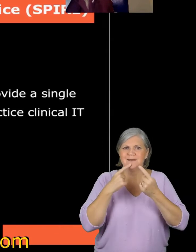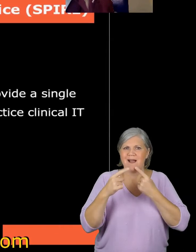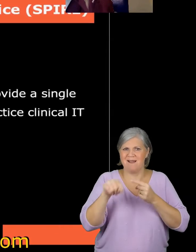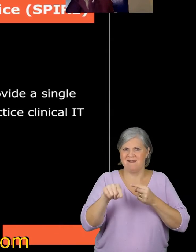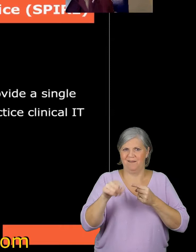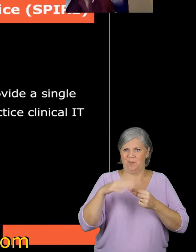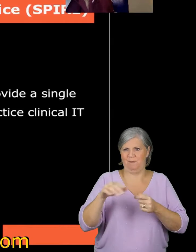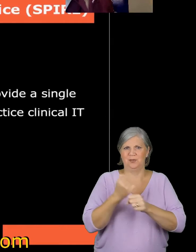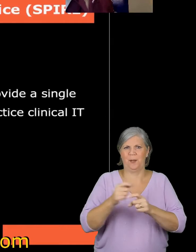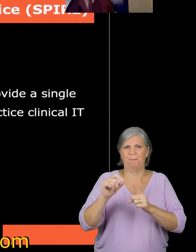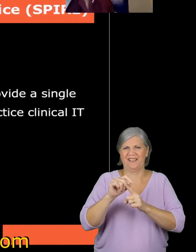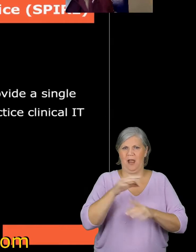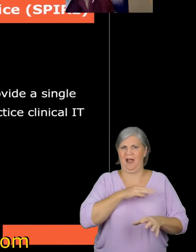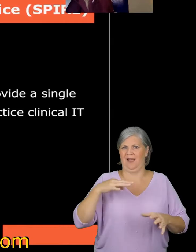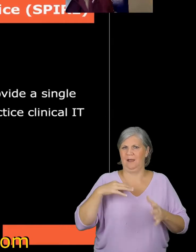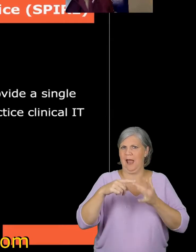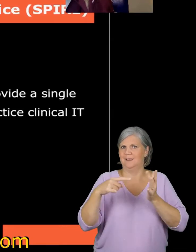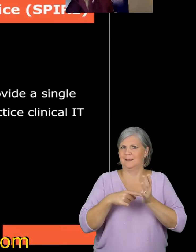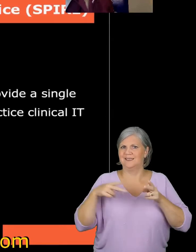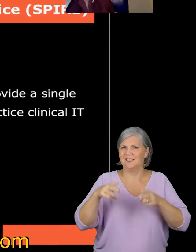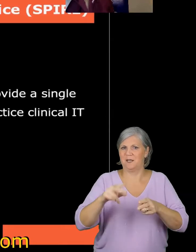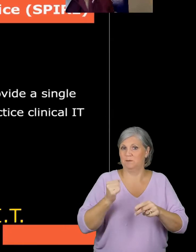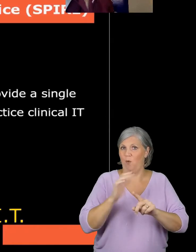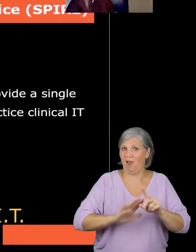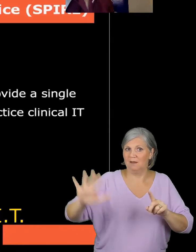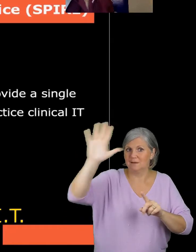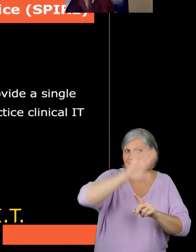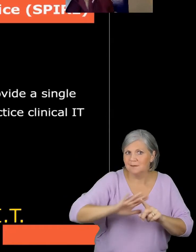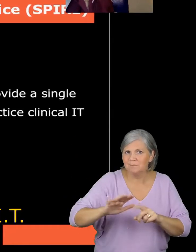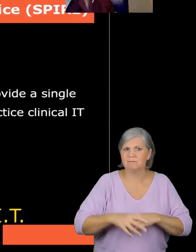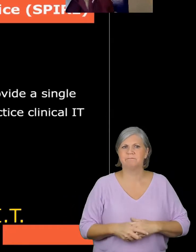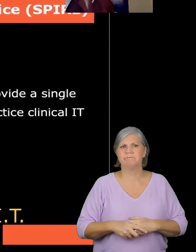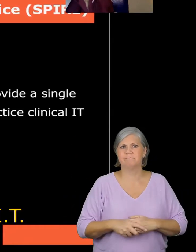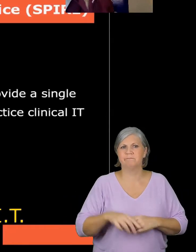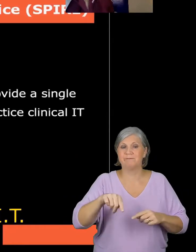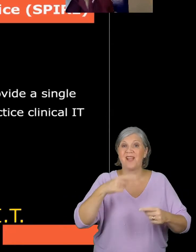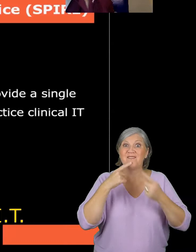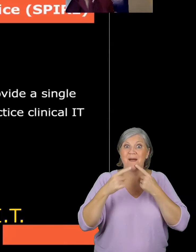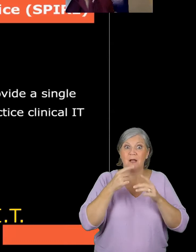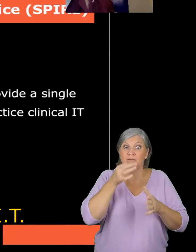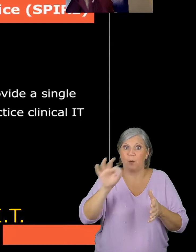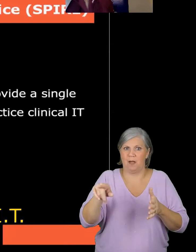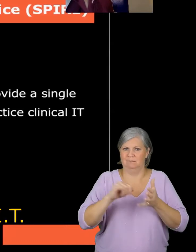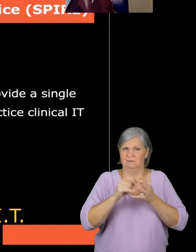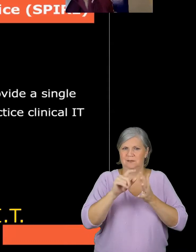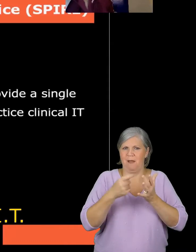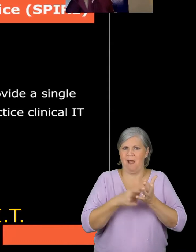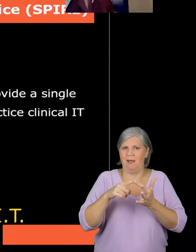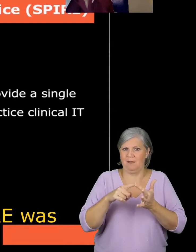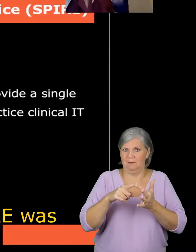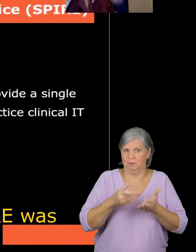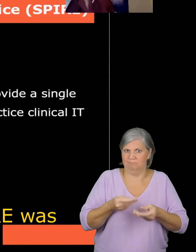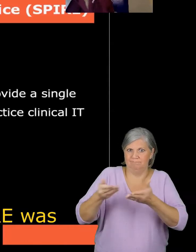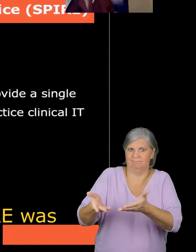to provide a single national system to extract data from general practice clinical IT systems in Scotland.